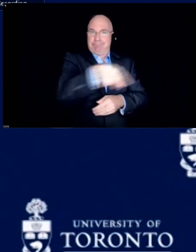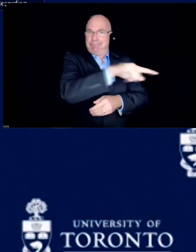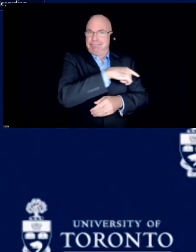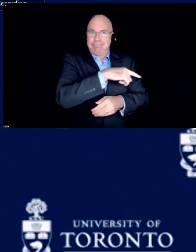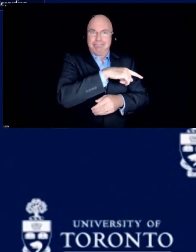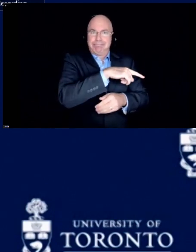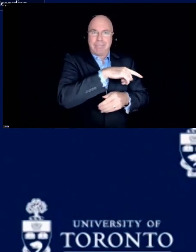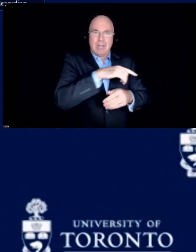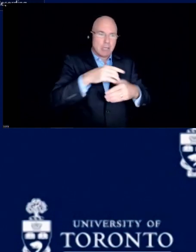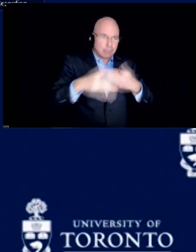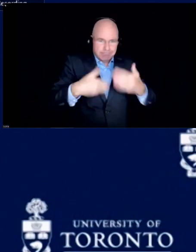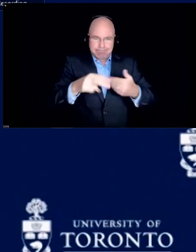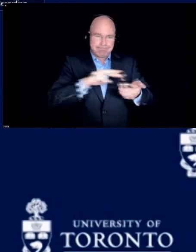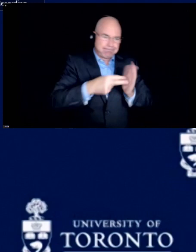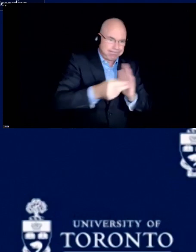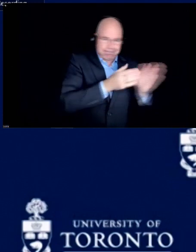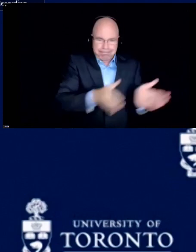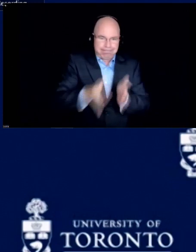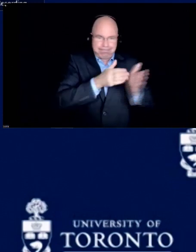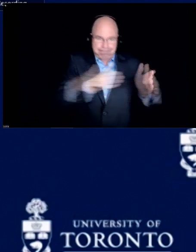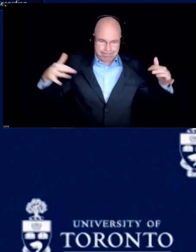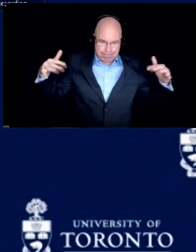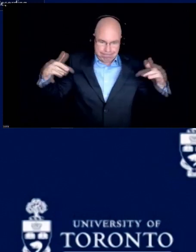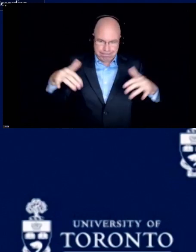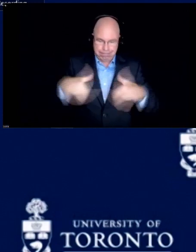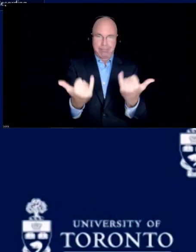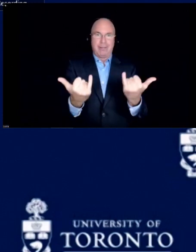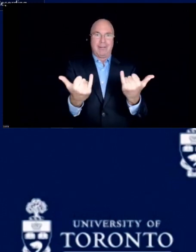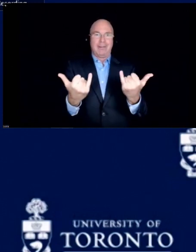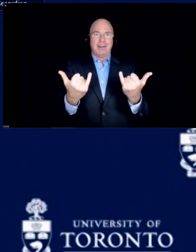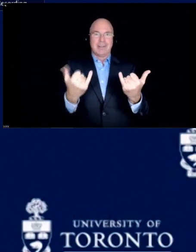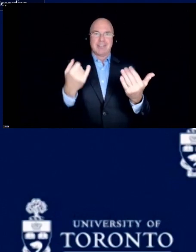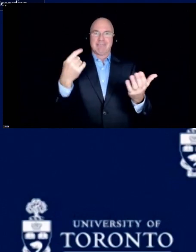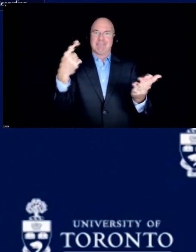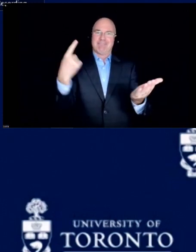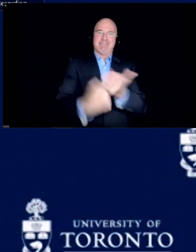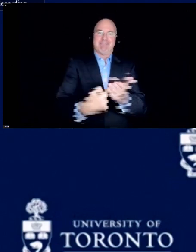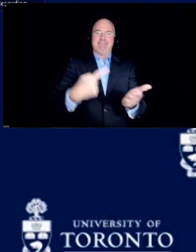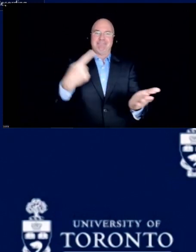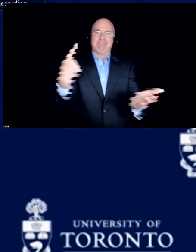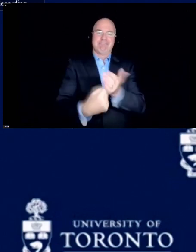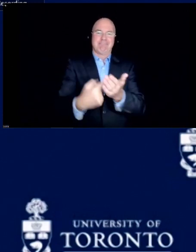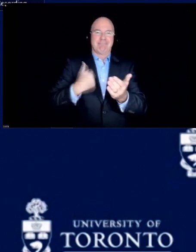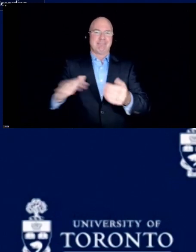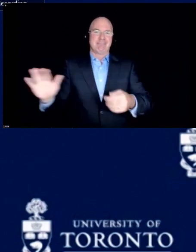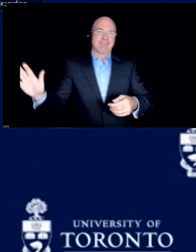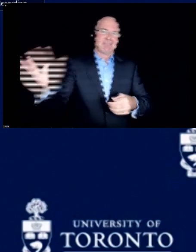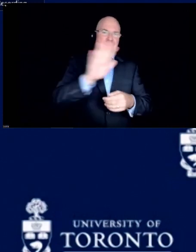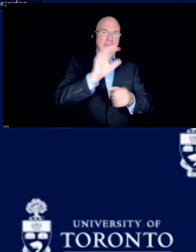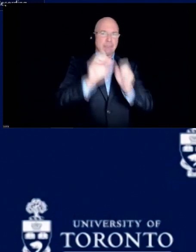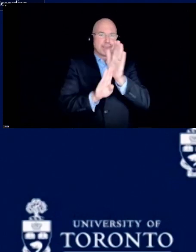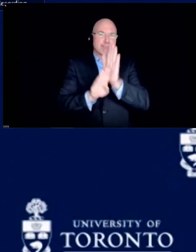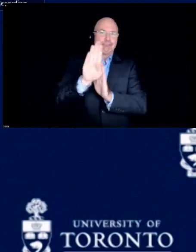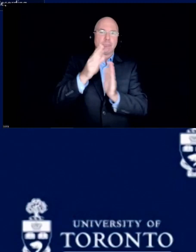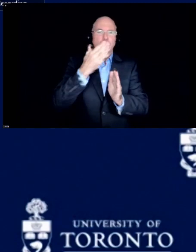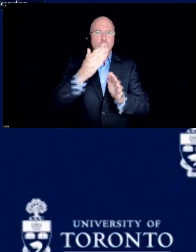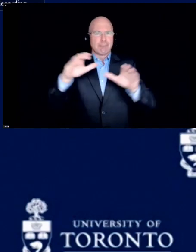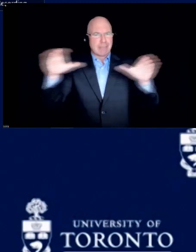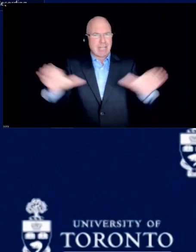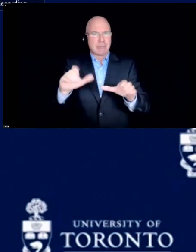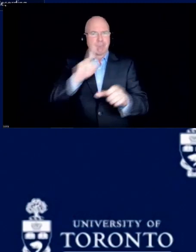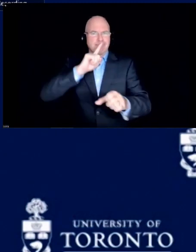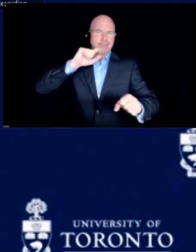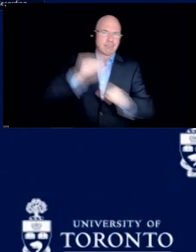this moment. We have come together to facilitate a national conversation and to develop concrete actions for change in